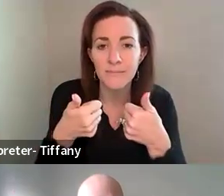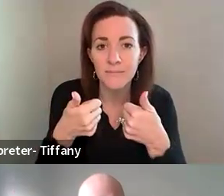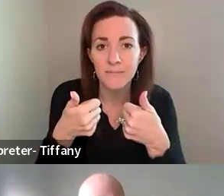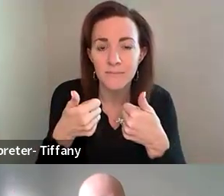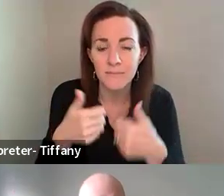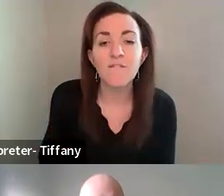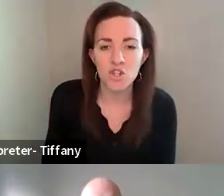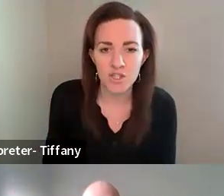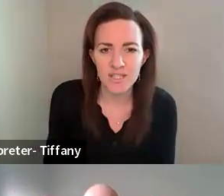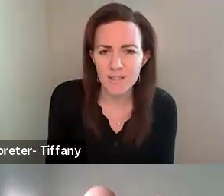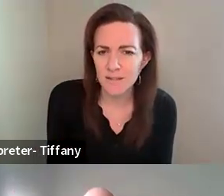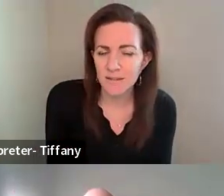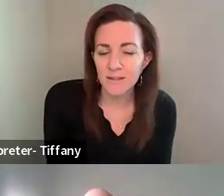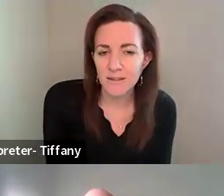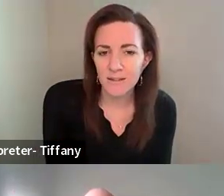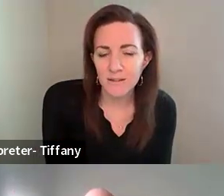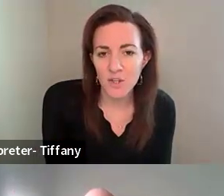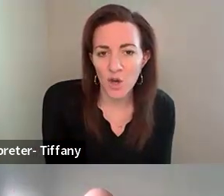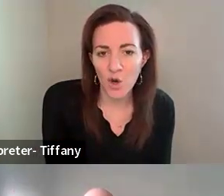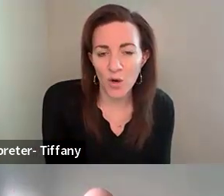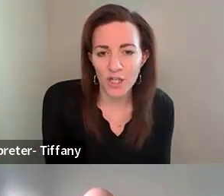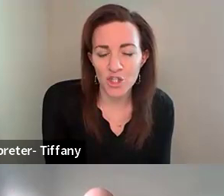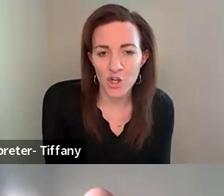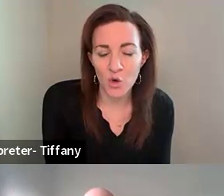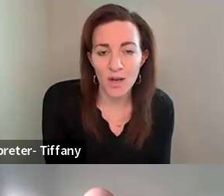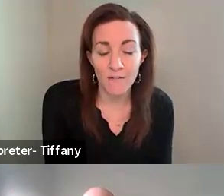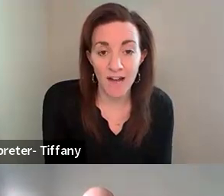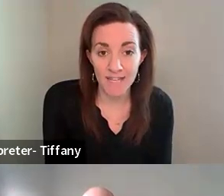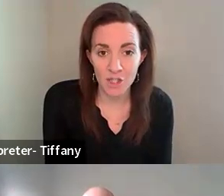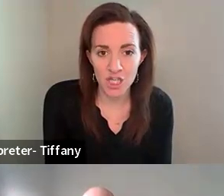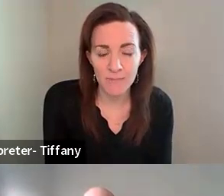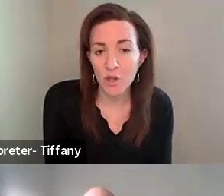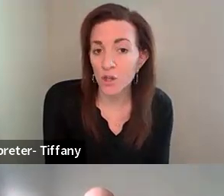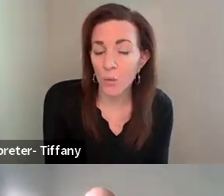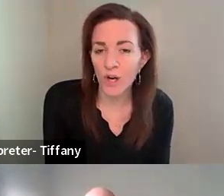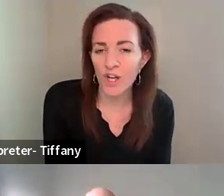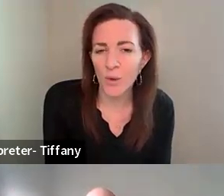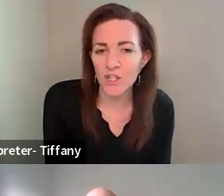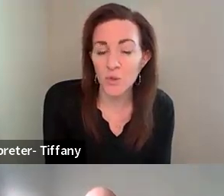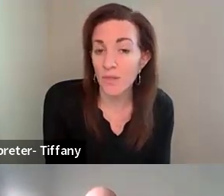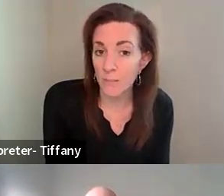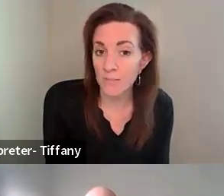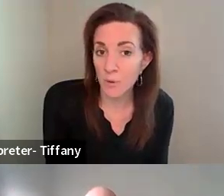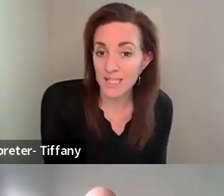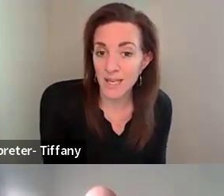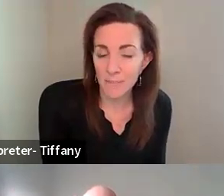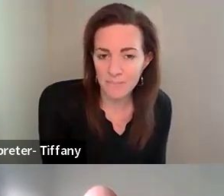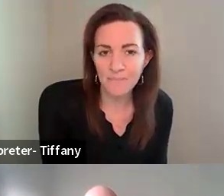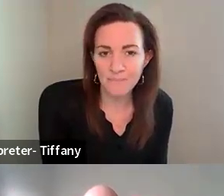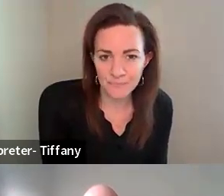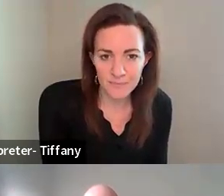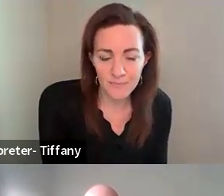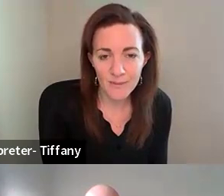Versus. versus. So we're going to show a 5-hand shape, and we're going to go into thumbs pointing